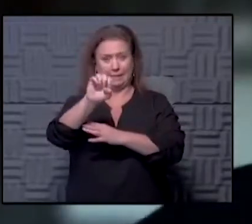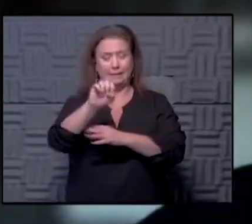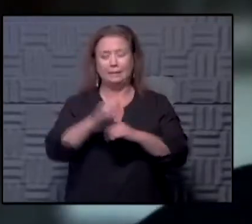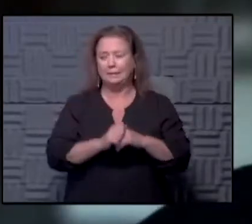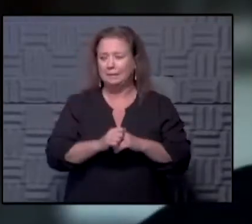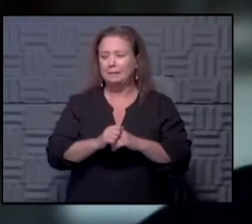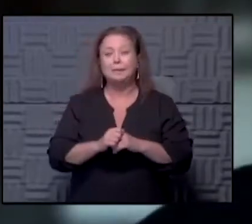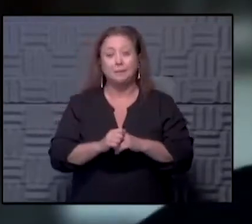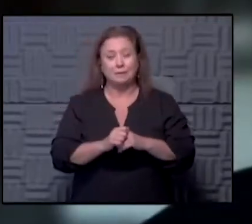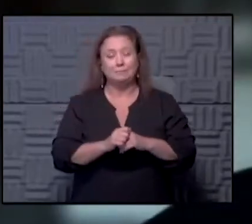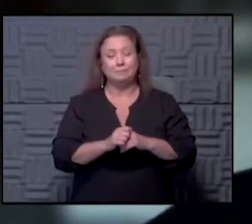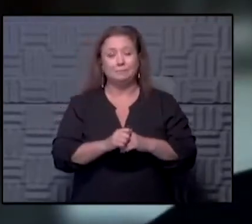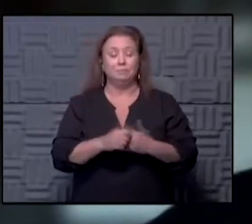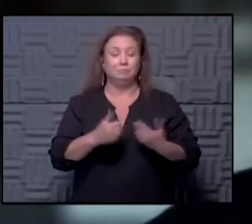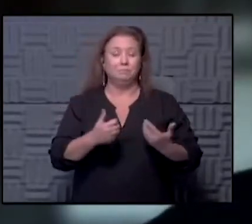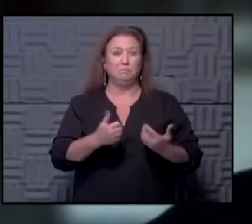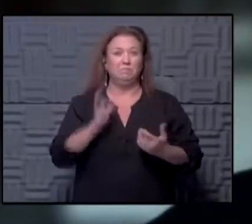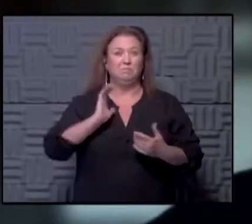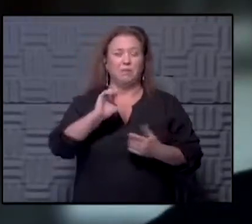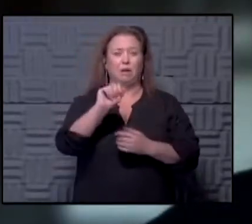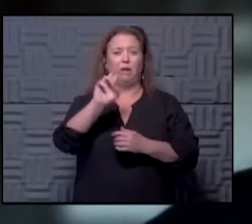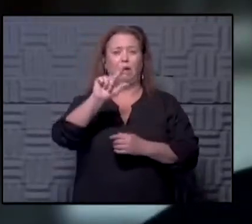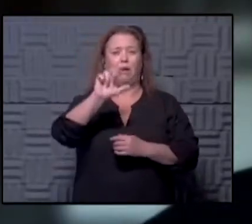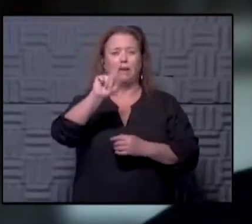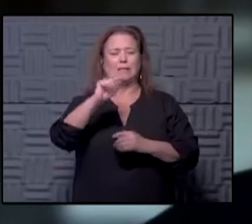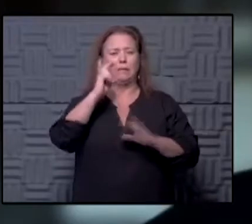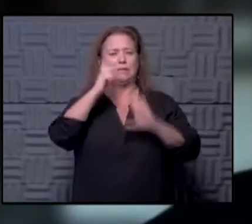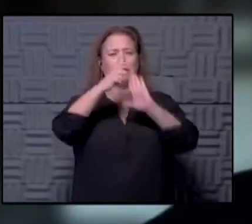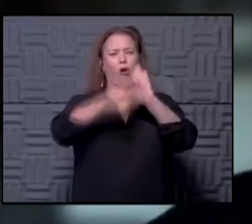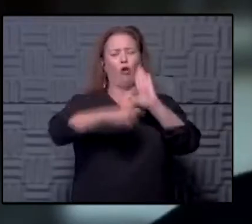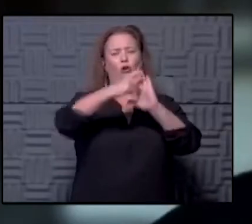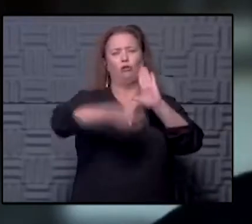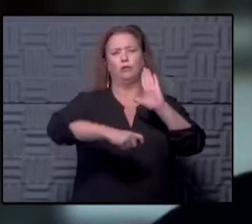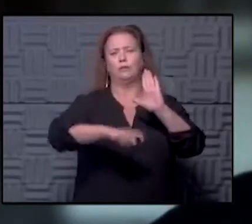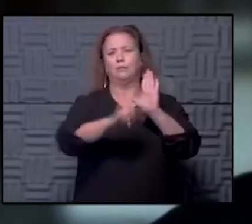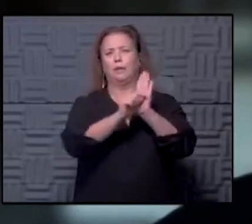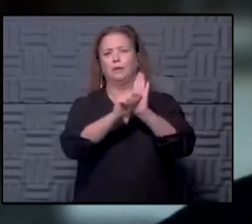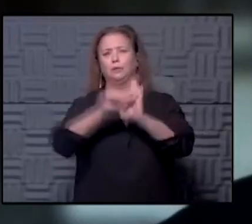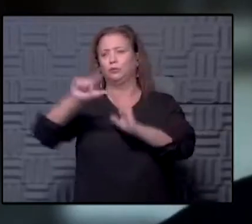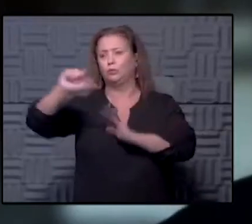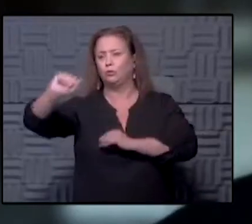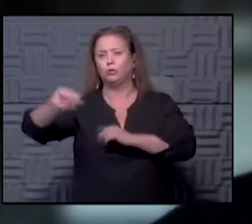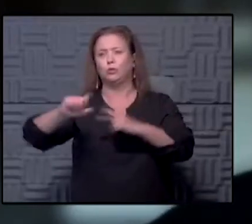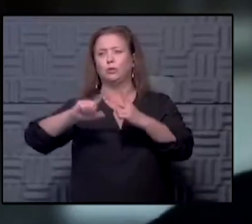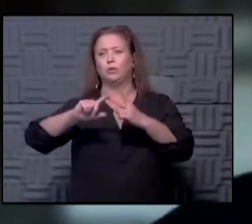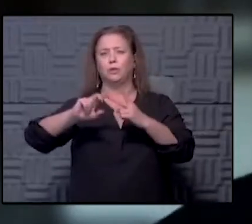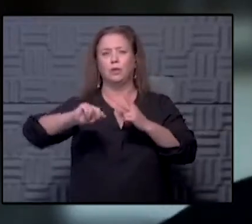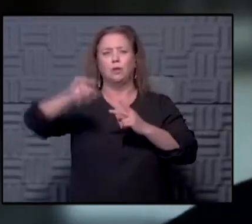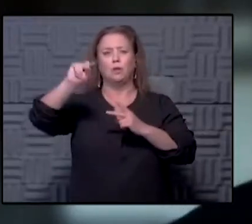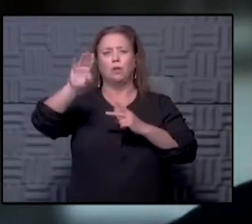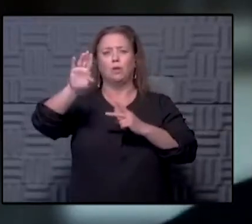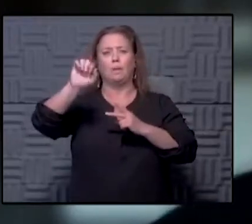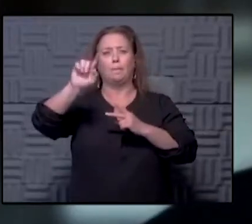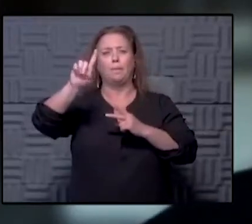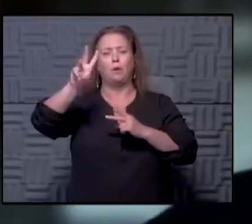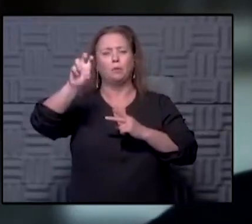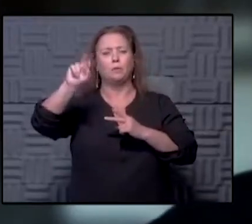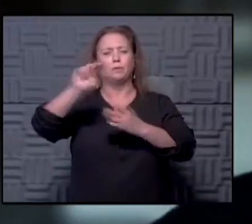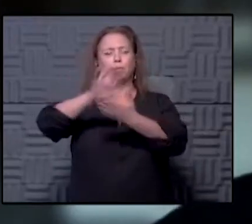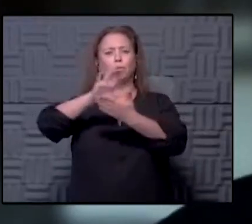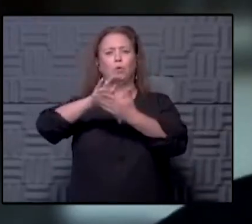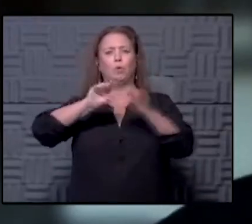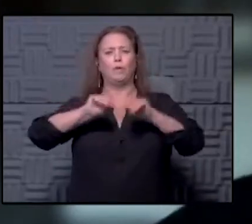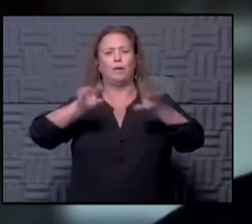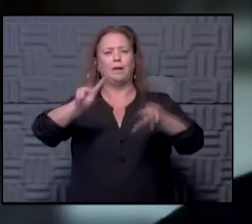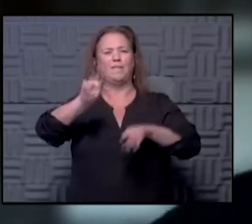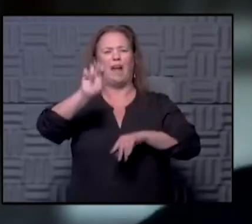really curious. Kind of beginning of August, I was seeing all these articles come out about, especially Georgia and the North Paulding school with the viral